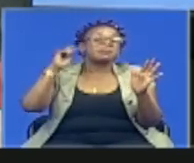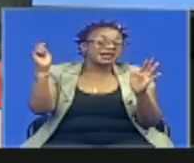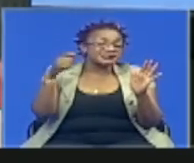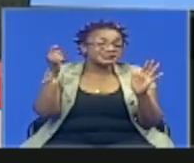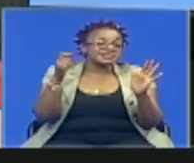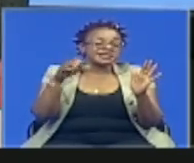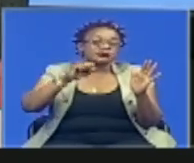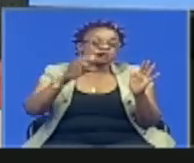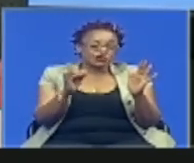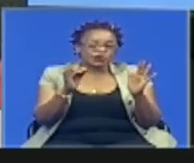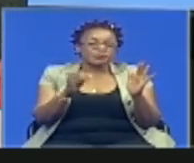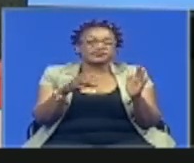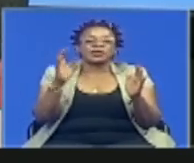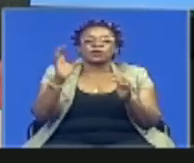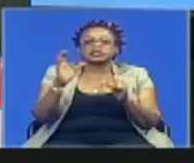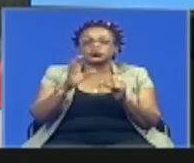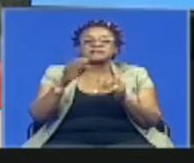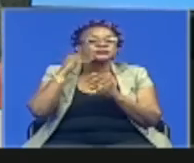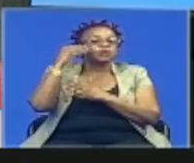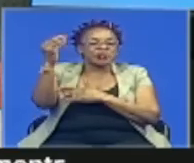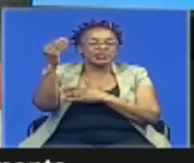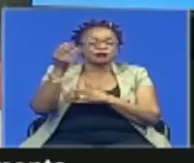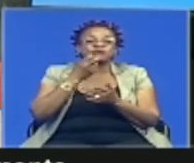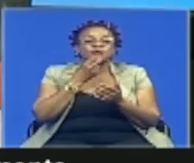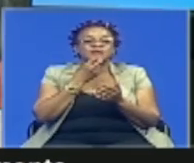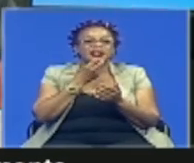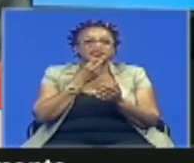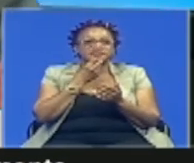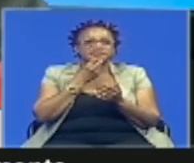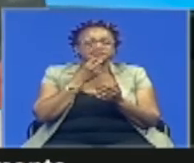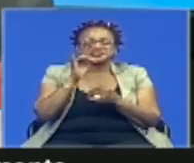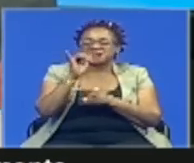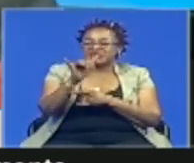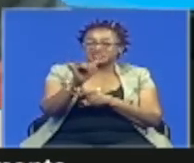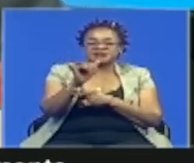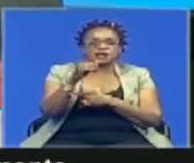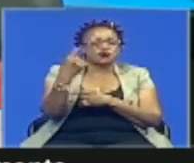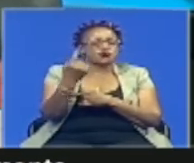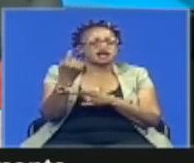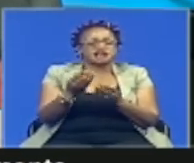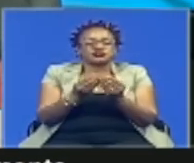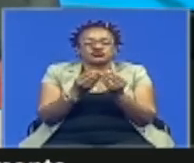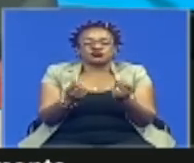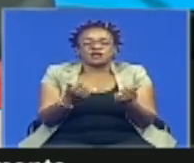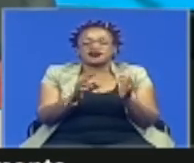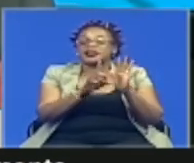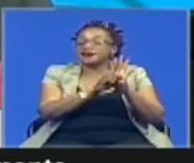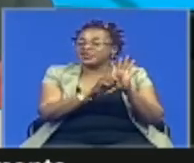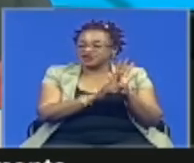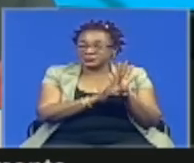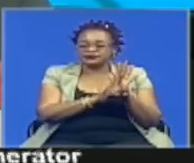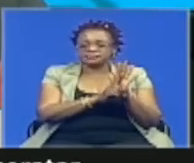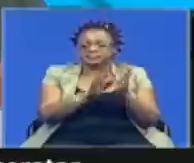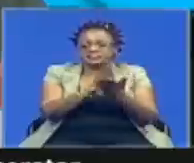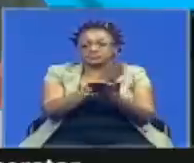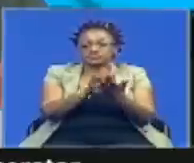therefore the consequence is the swearing in, which is coming on Tuesday, that only solves the legality